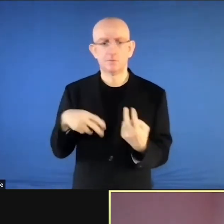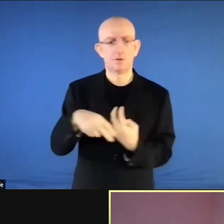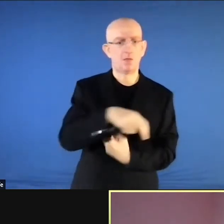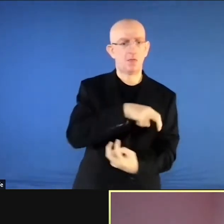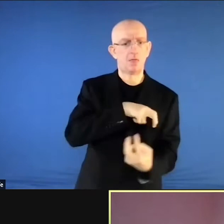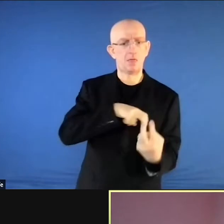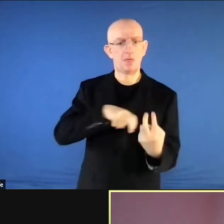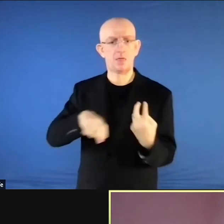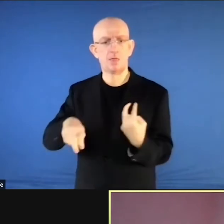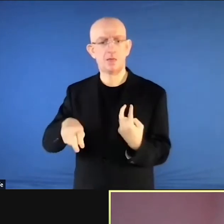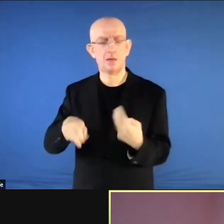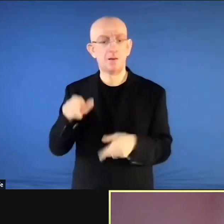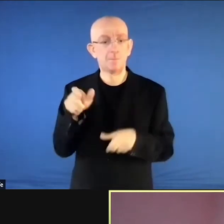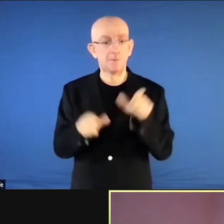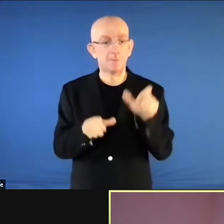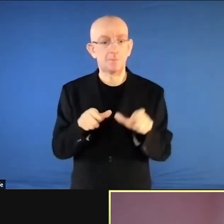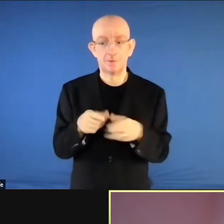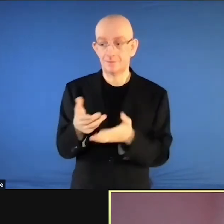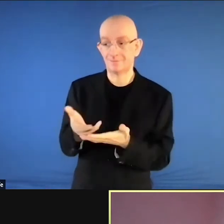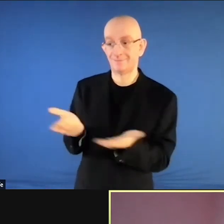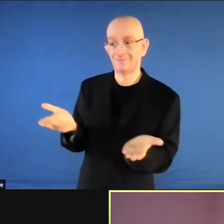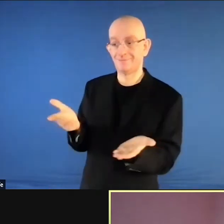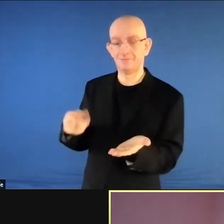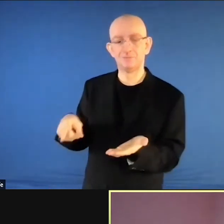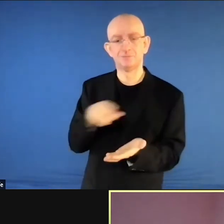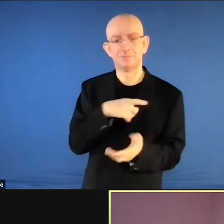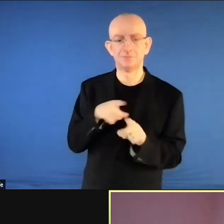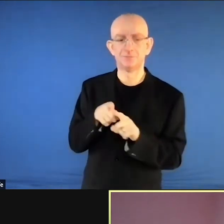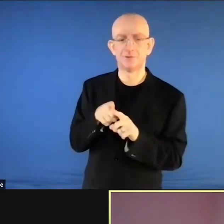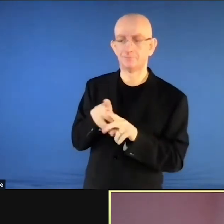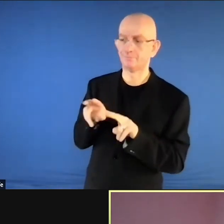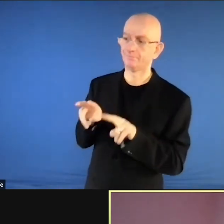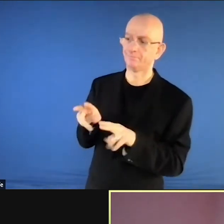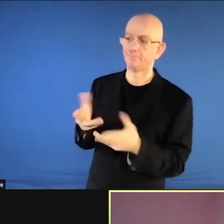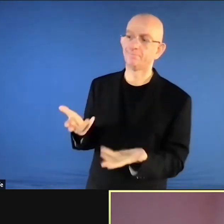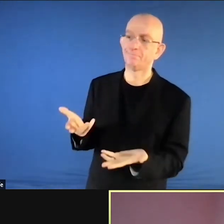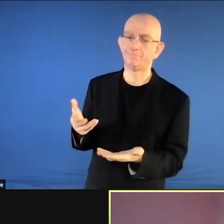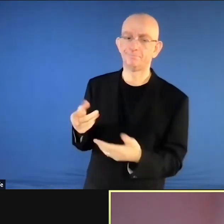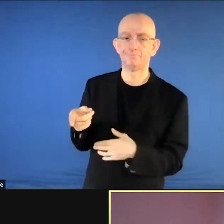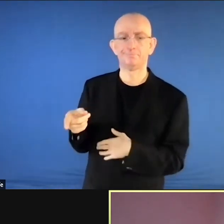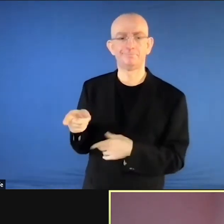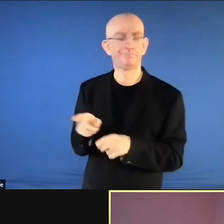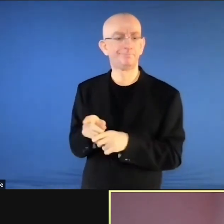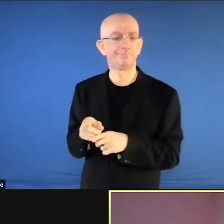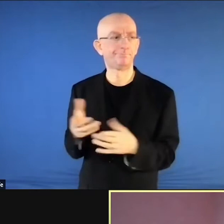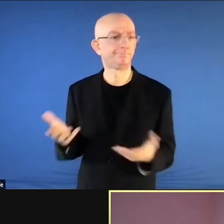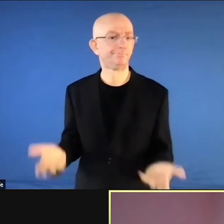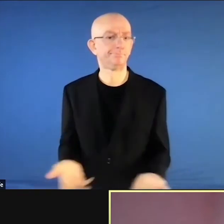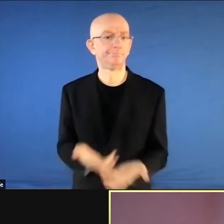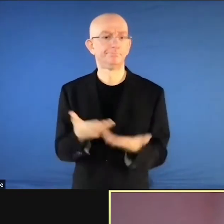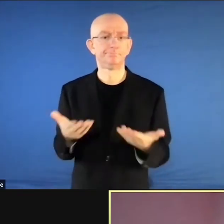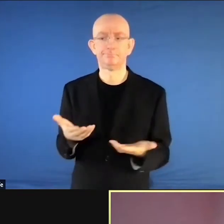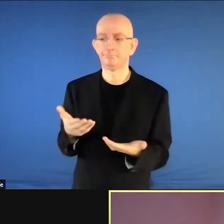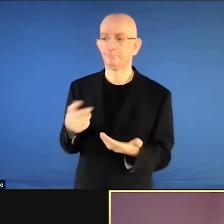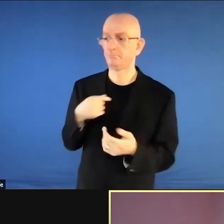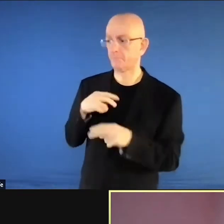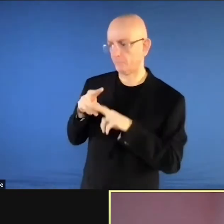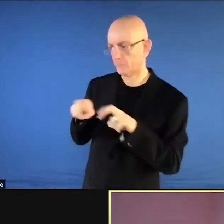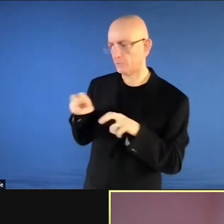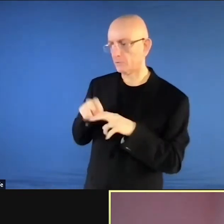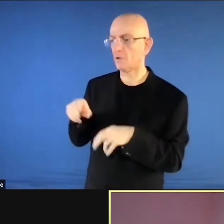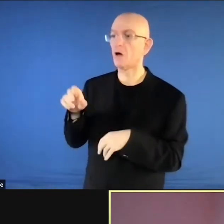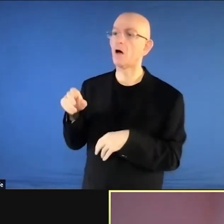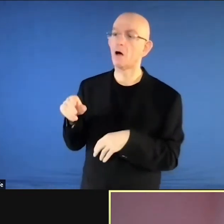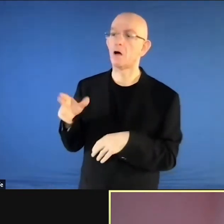regarded as a research subject. So I think that is the core of what we need to